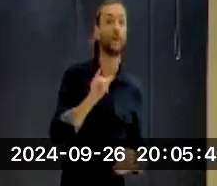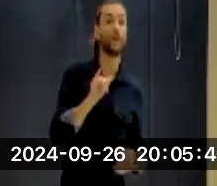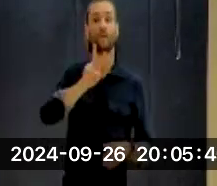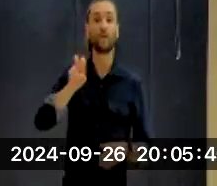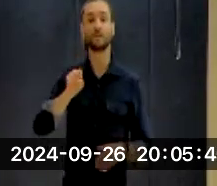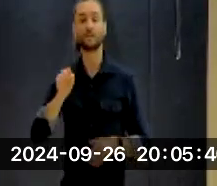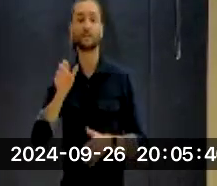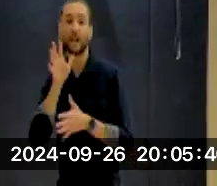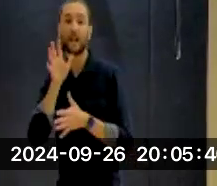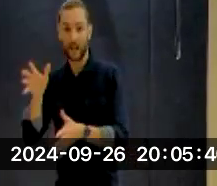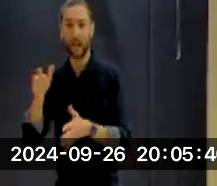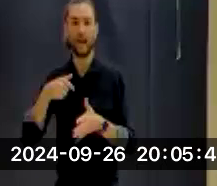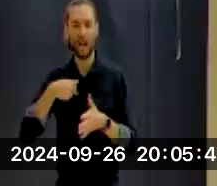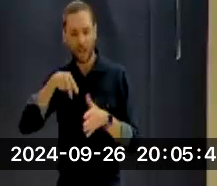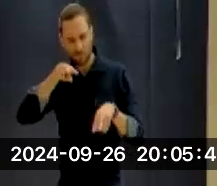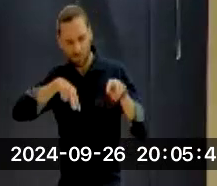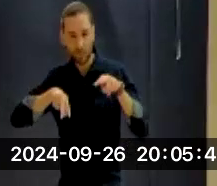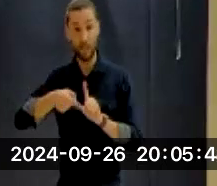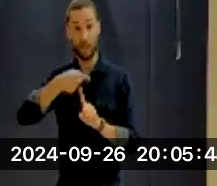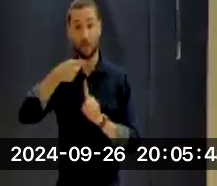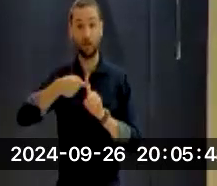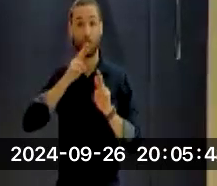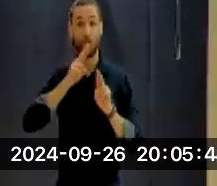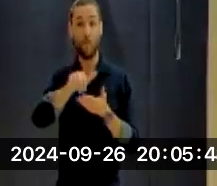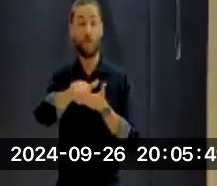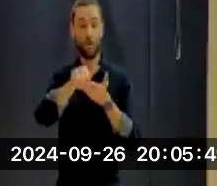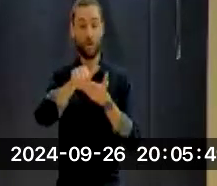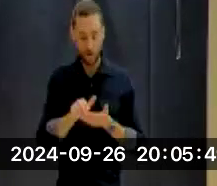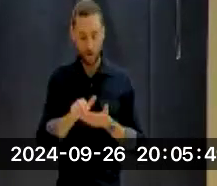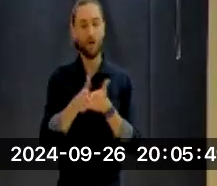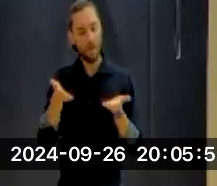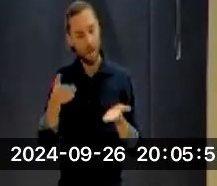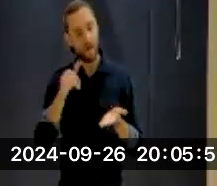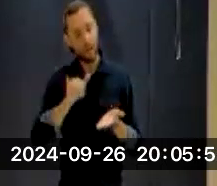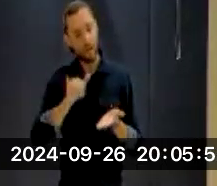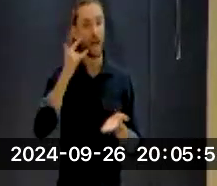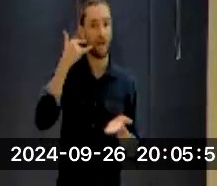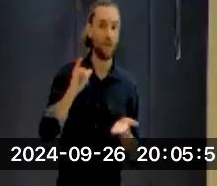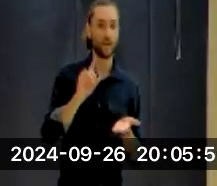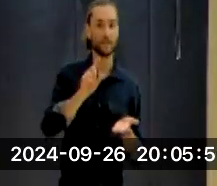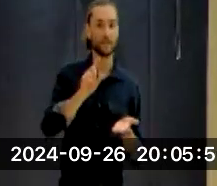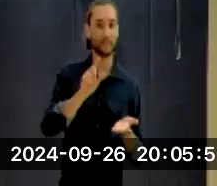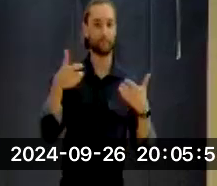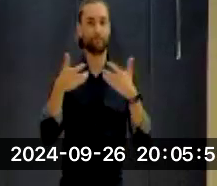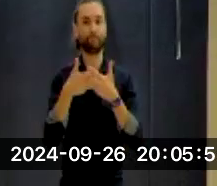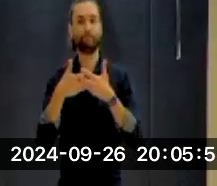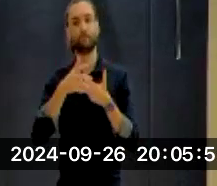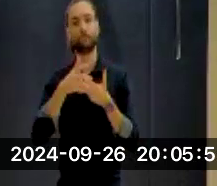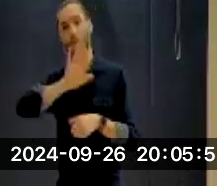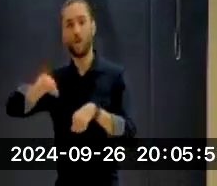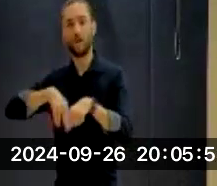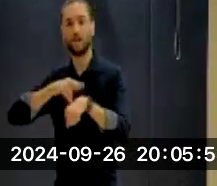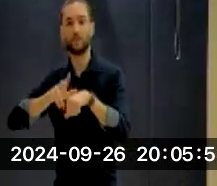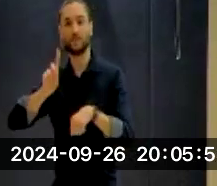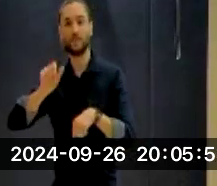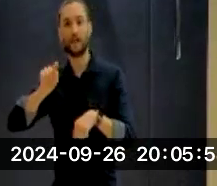looked at the initial report was the fact that our California data mirrored the national data, that the hate in California that was